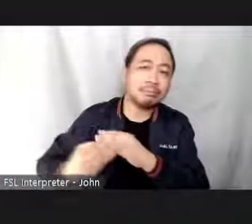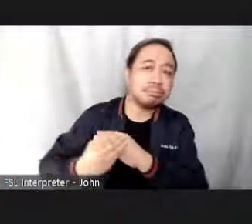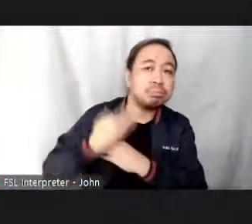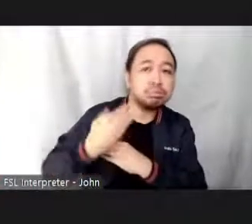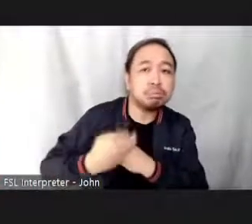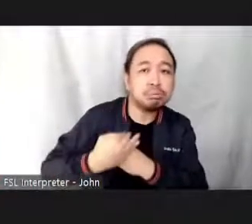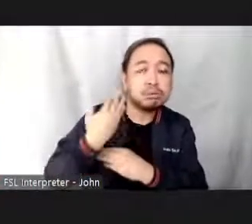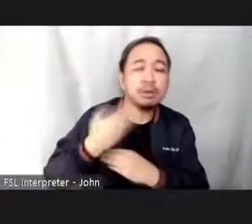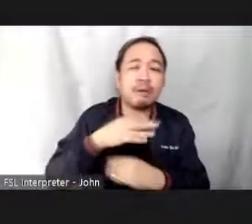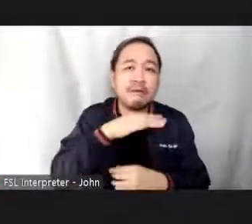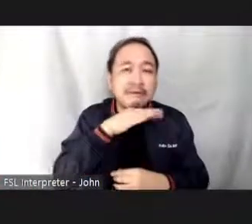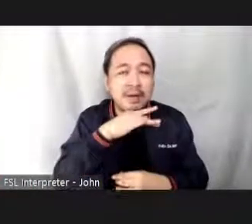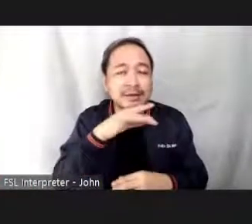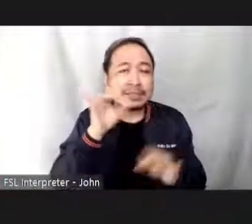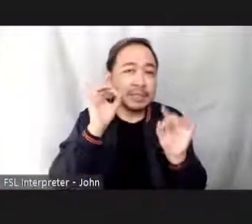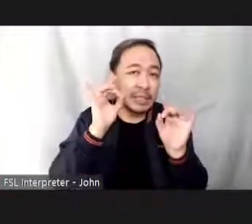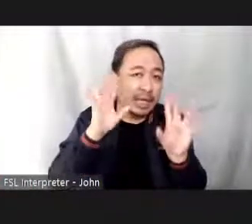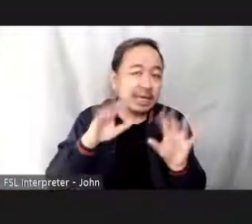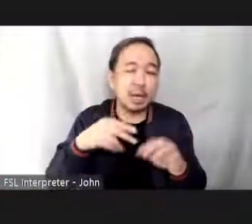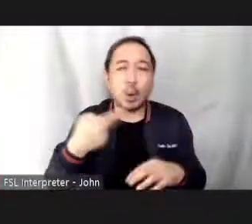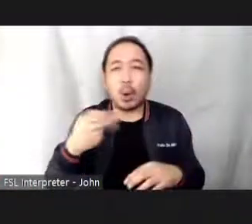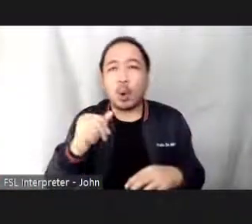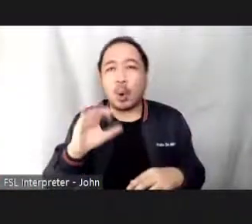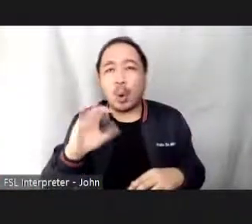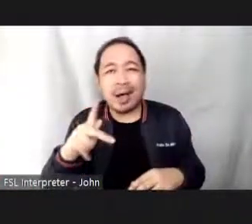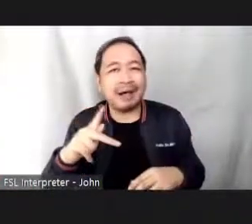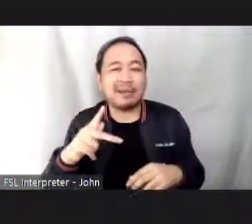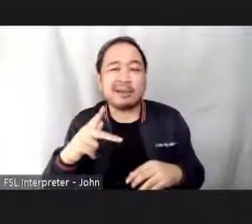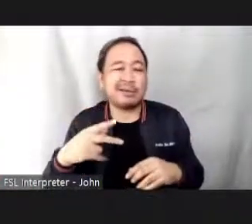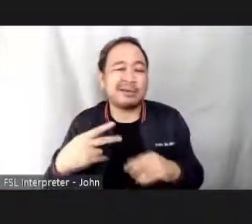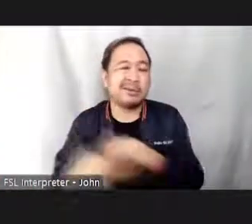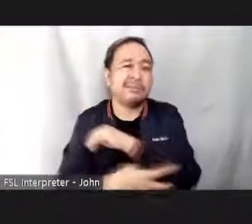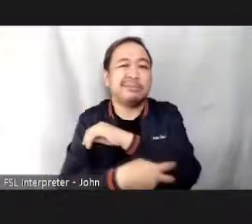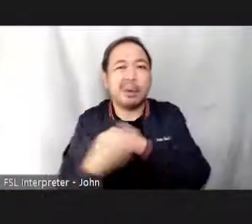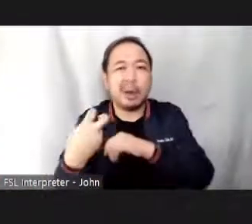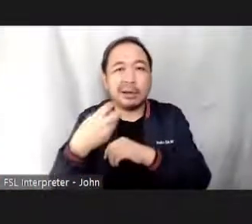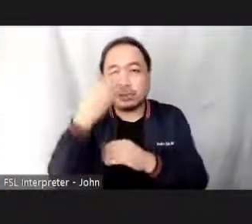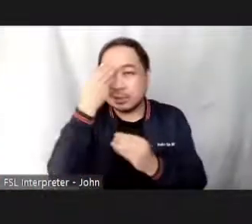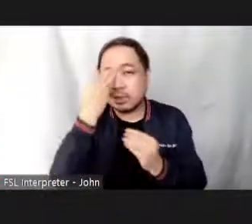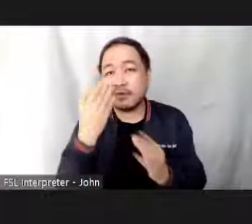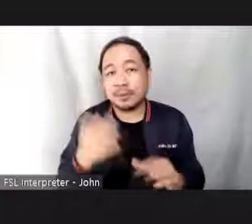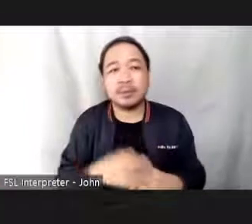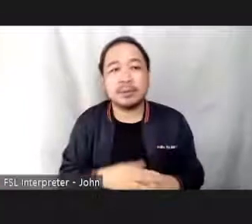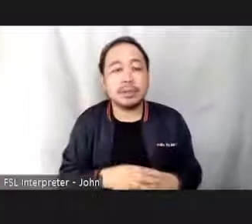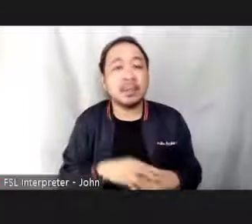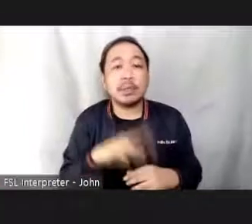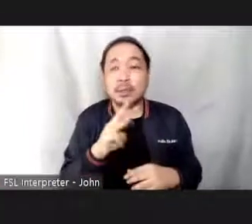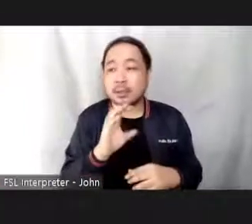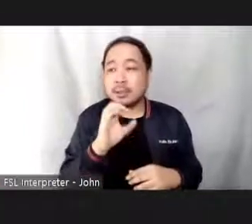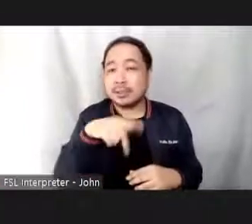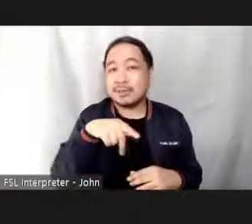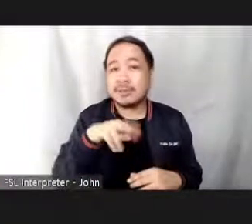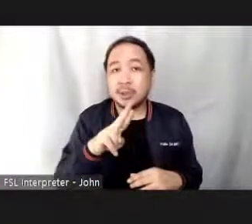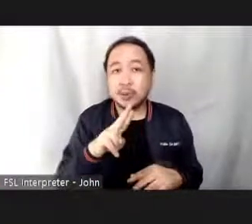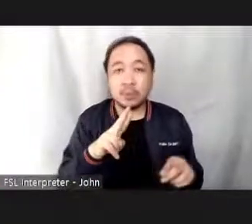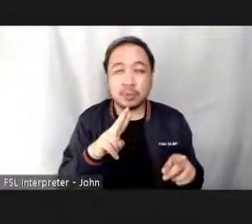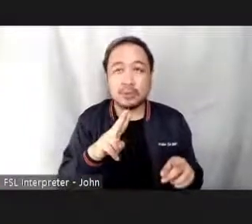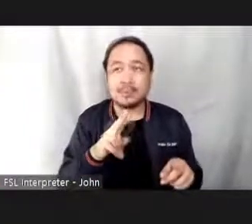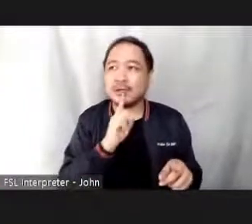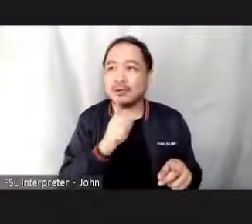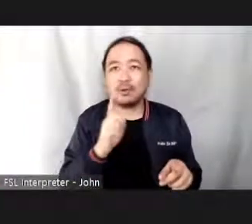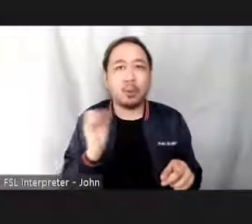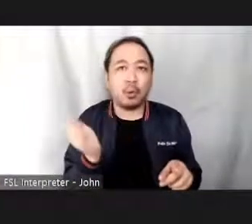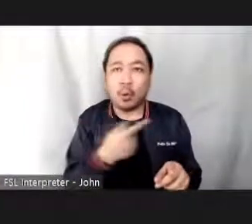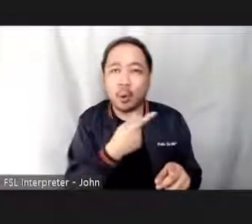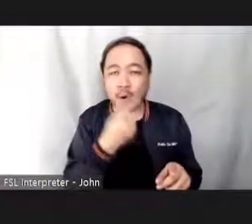hackers. Within the WCPU, we also made sure that the data are protected na hindi